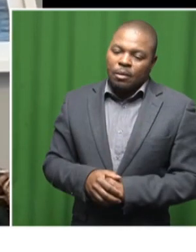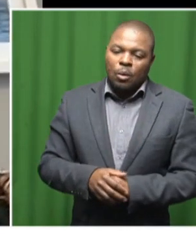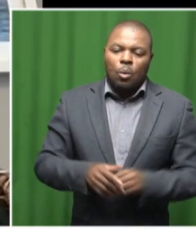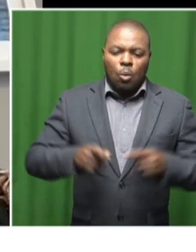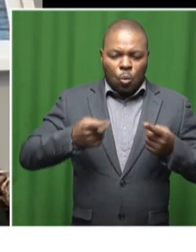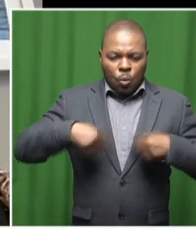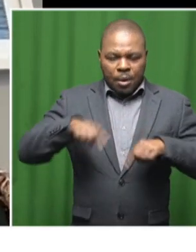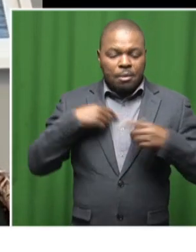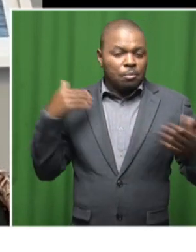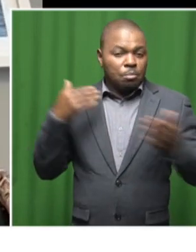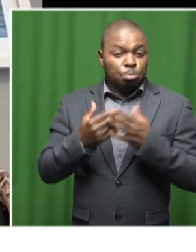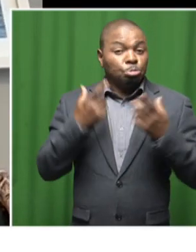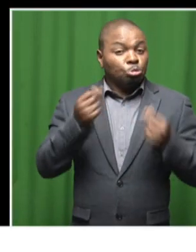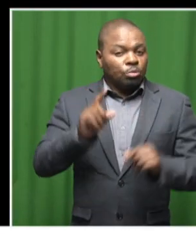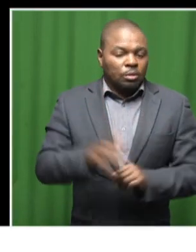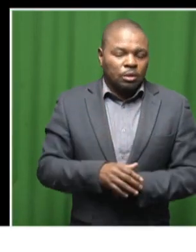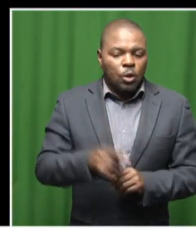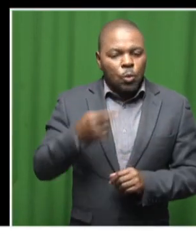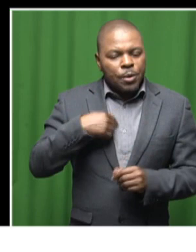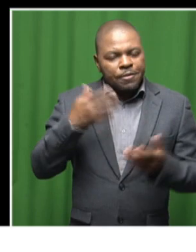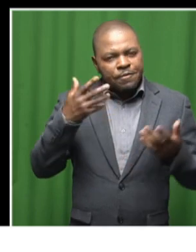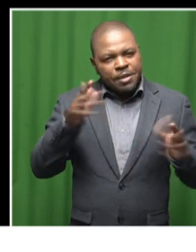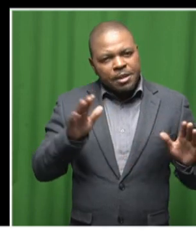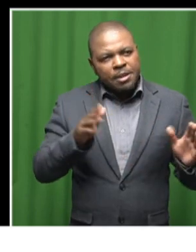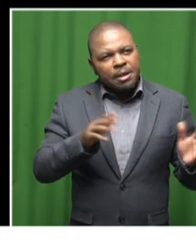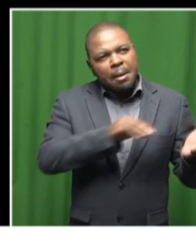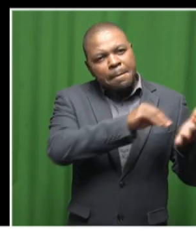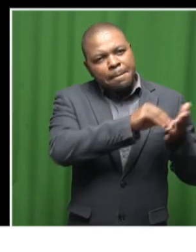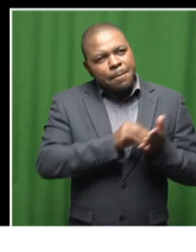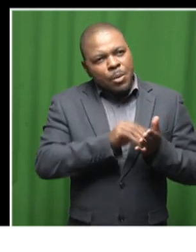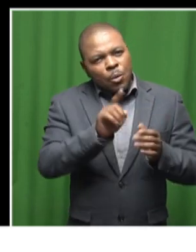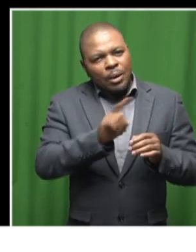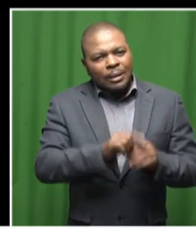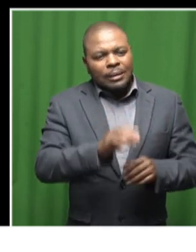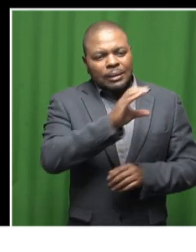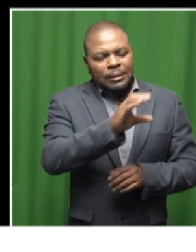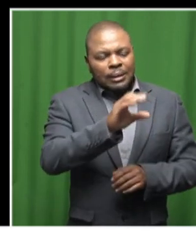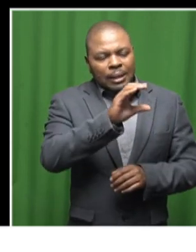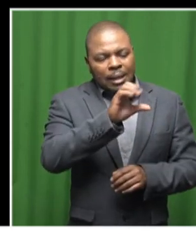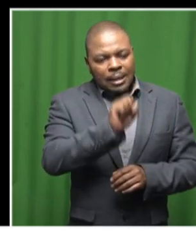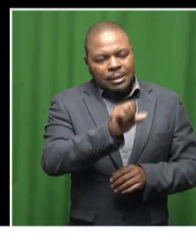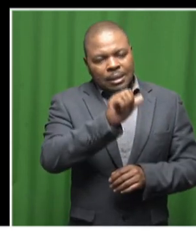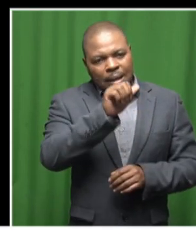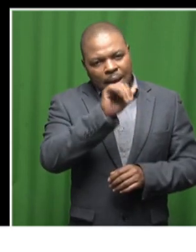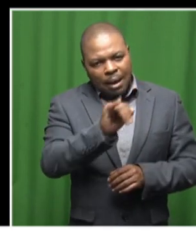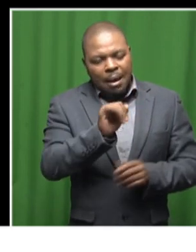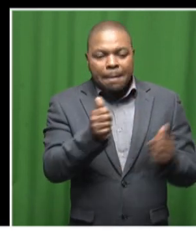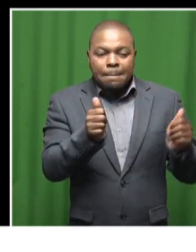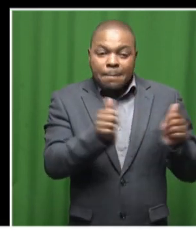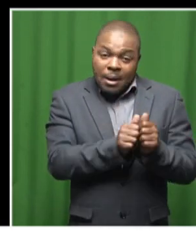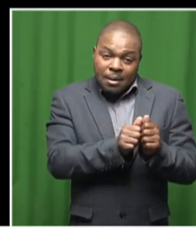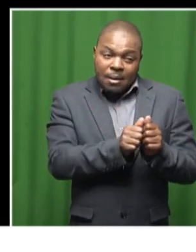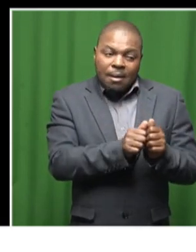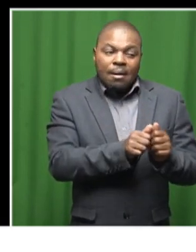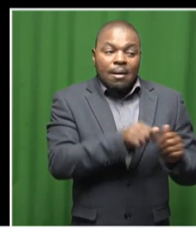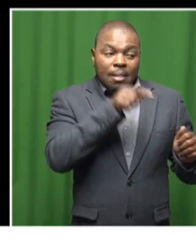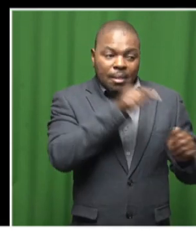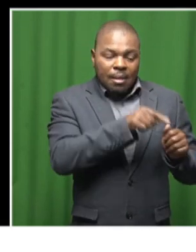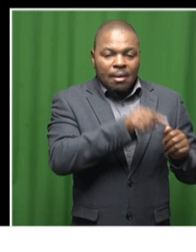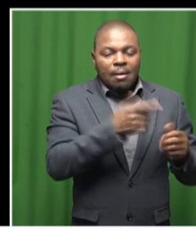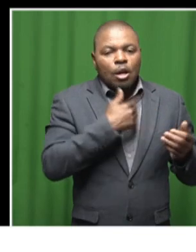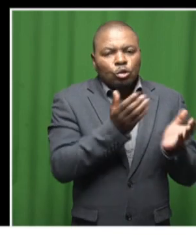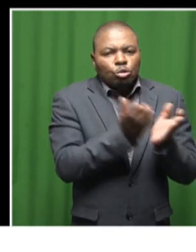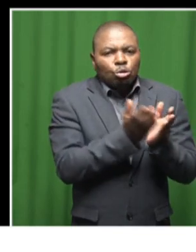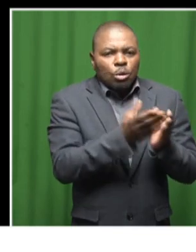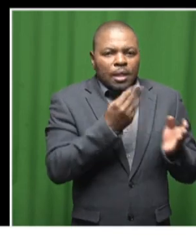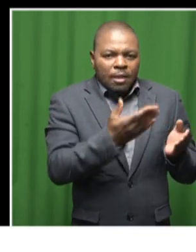we have done is we have actually brought in one of our CSI partners, the Yes Hub. They've got a culinary